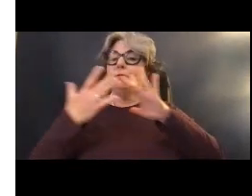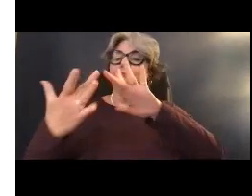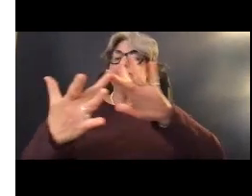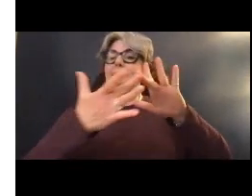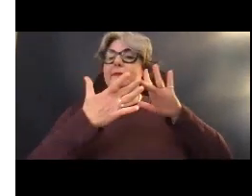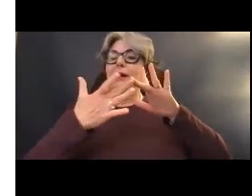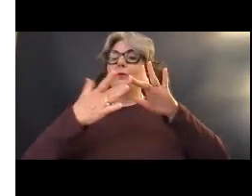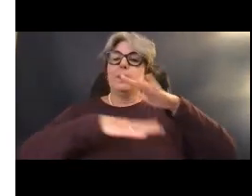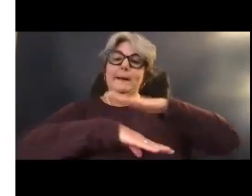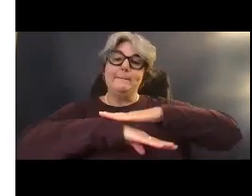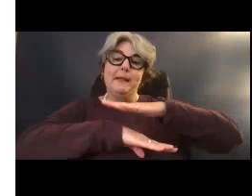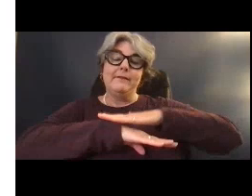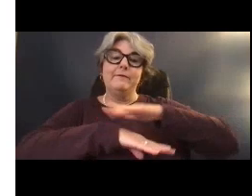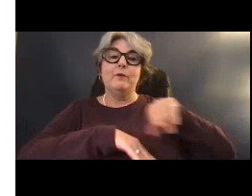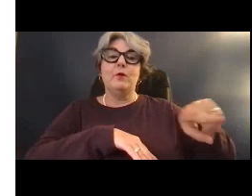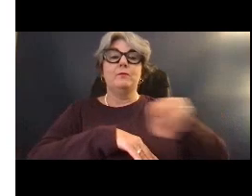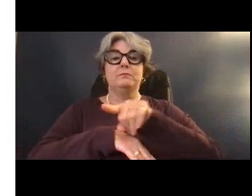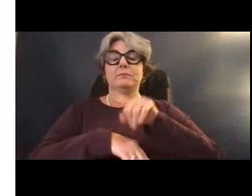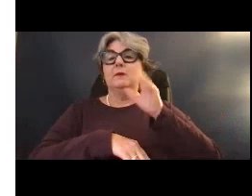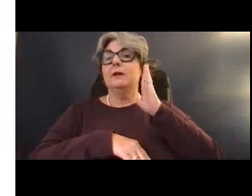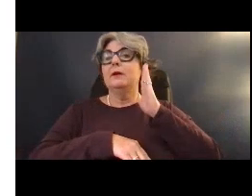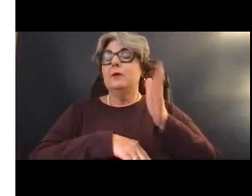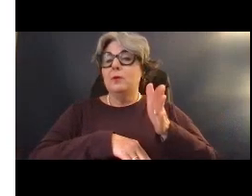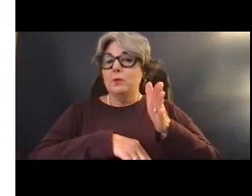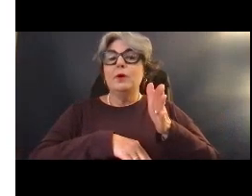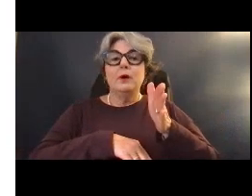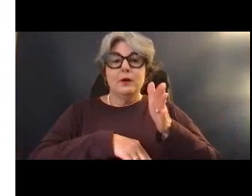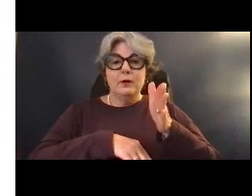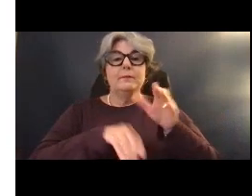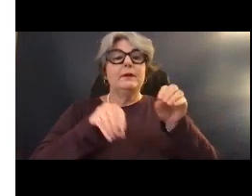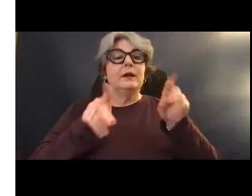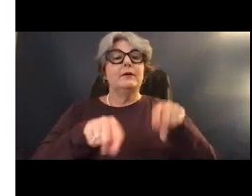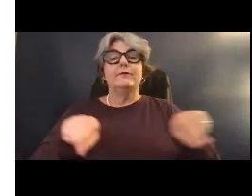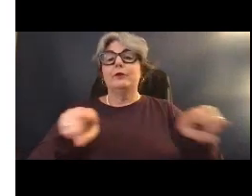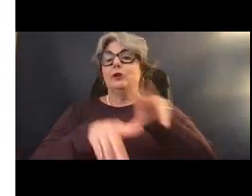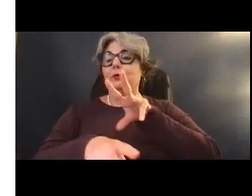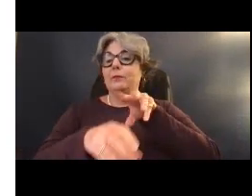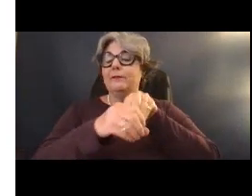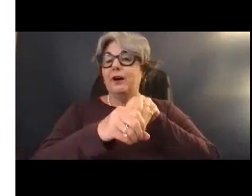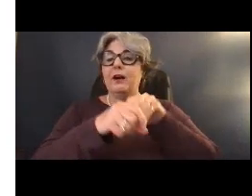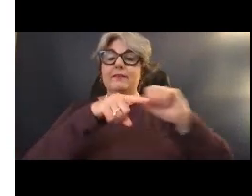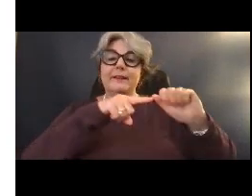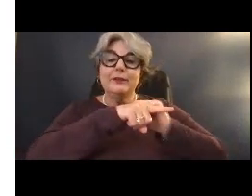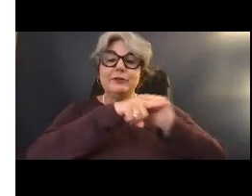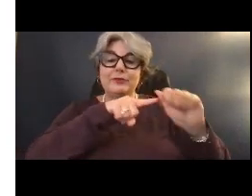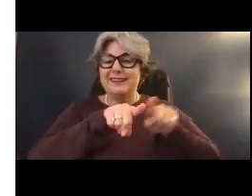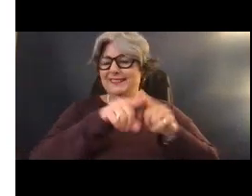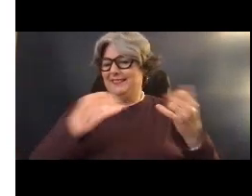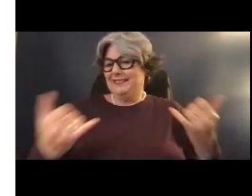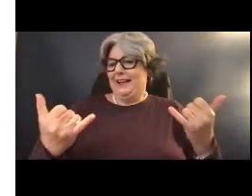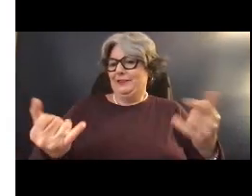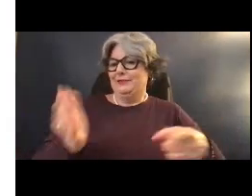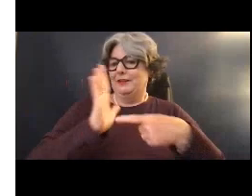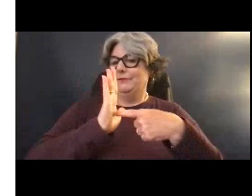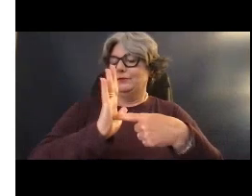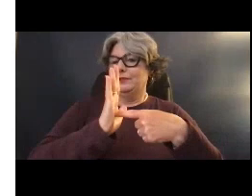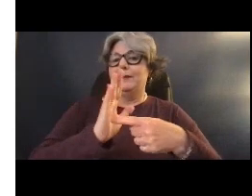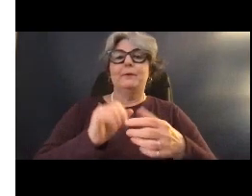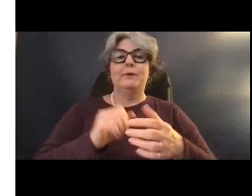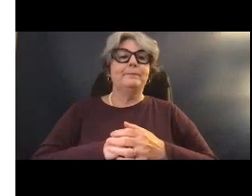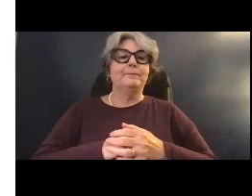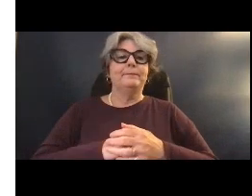platform, and it's going to be a platform for those who have participated in trainings like this. So you'd have